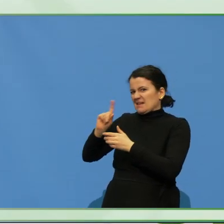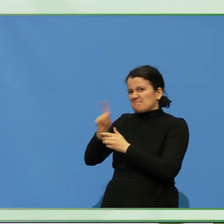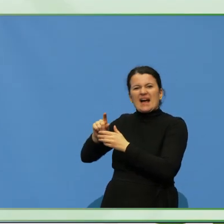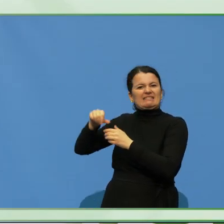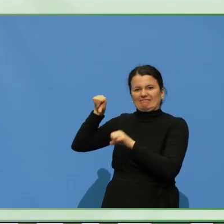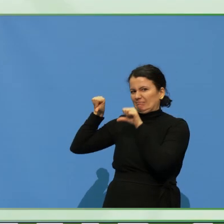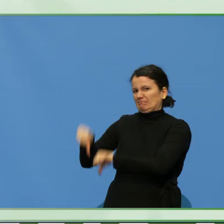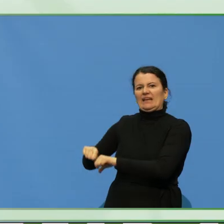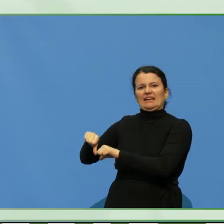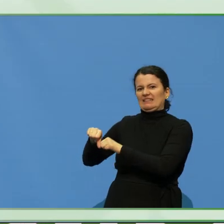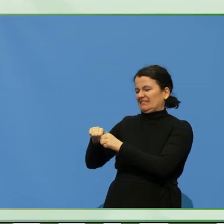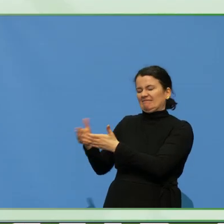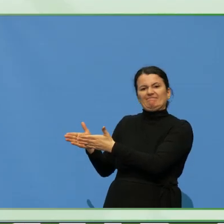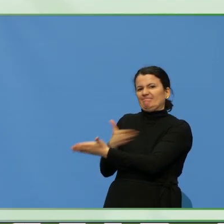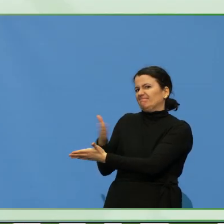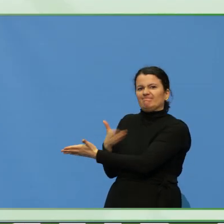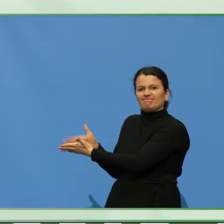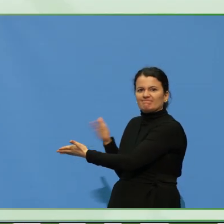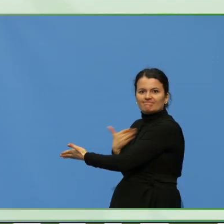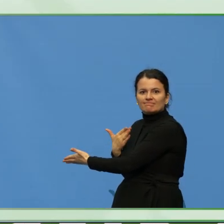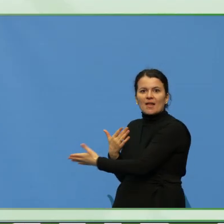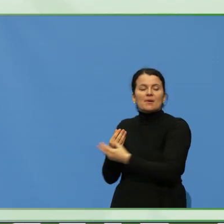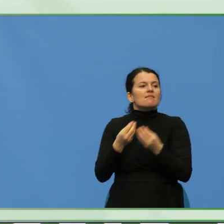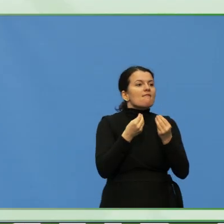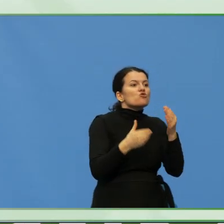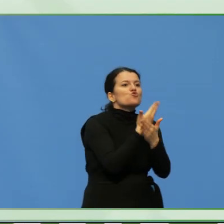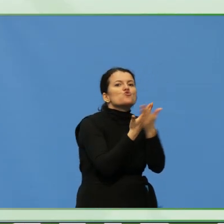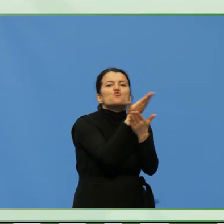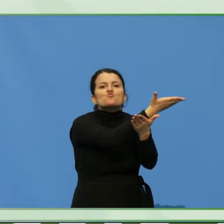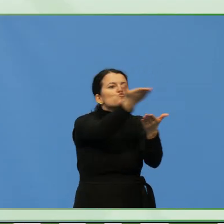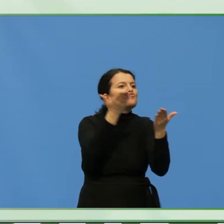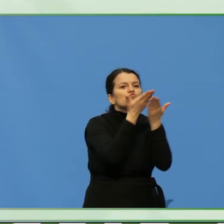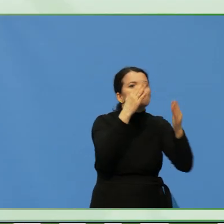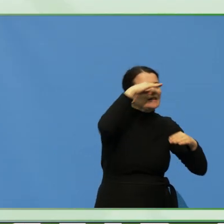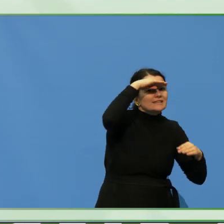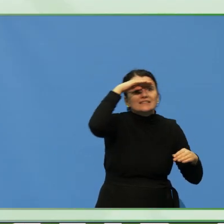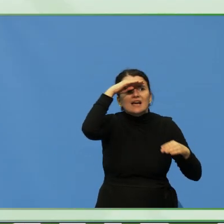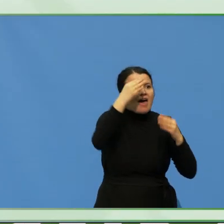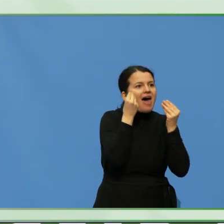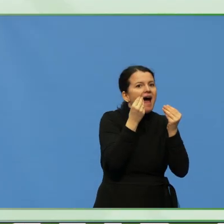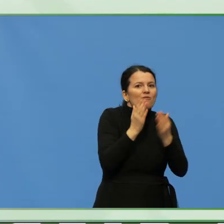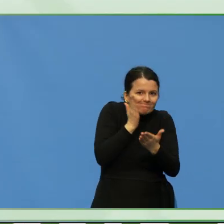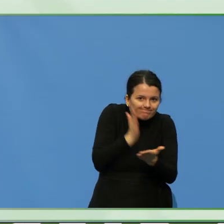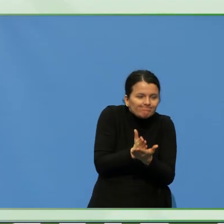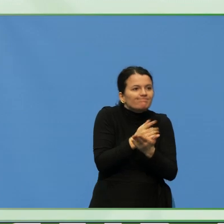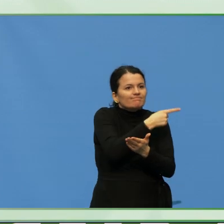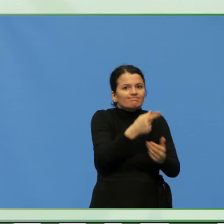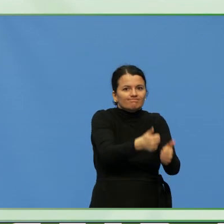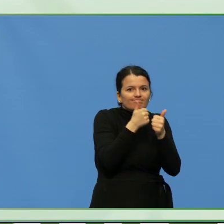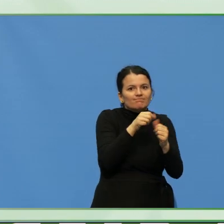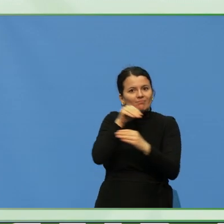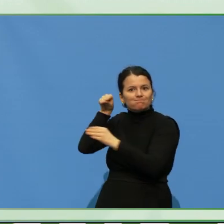I buy new ones? How could I make sure that we had the right and accurate understanding of not